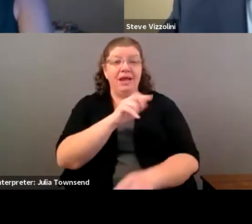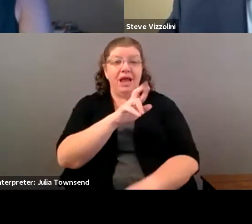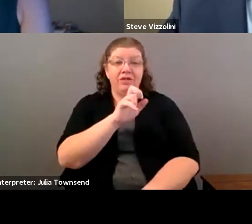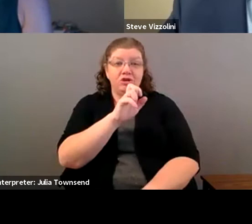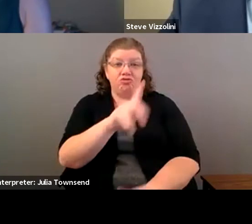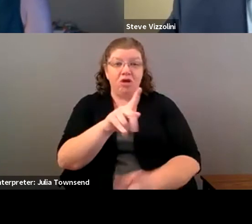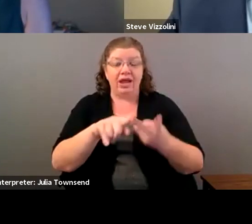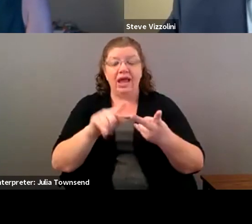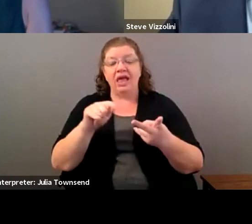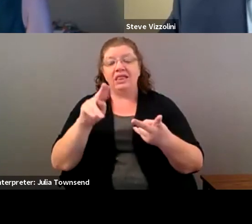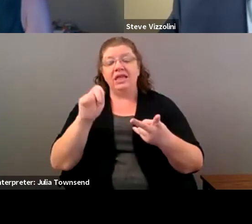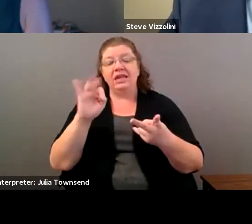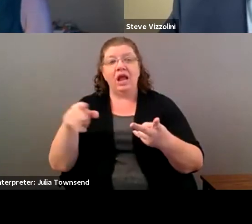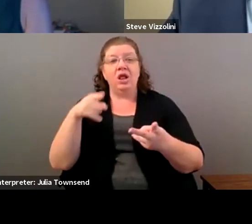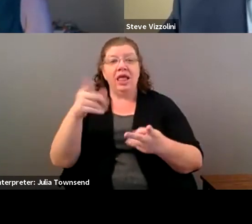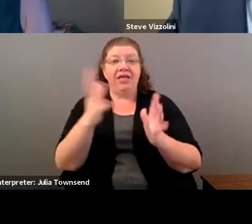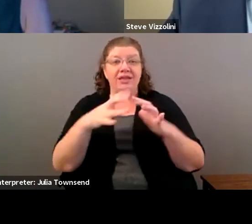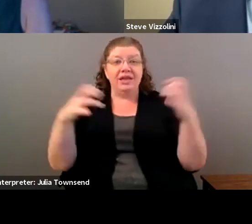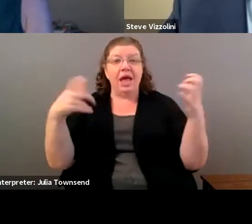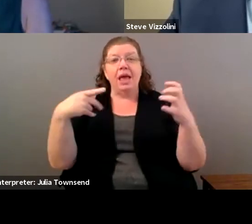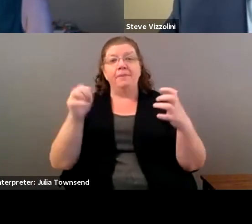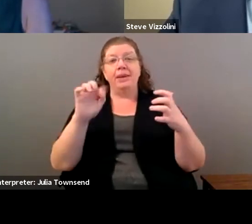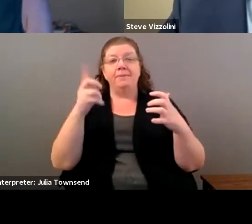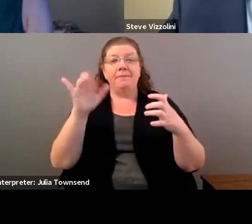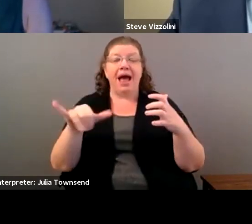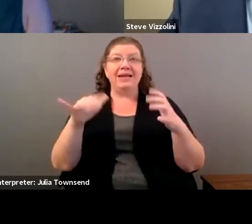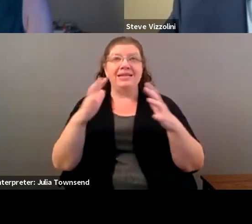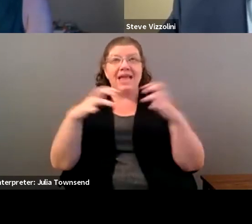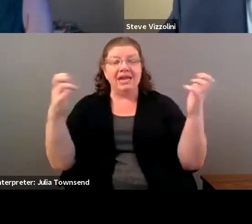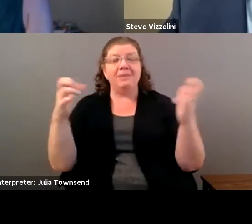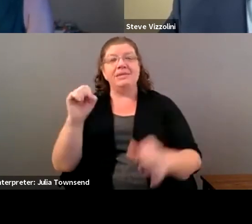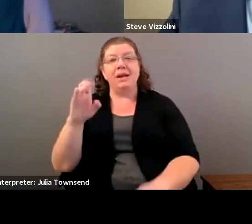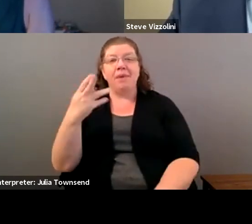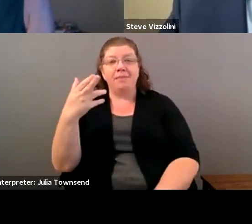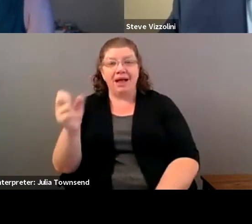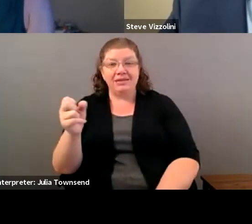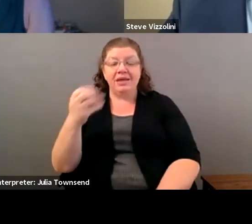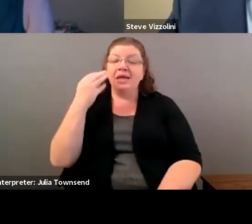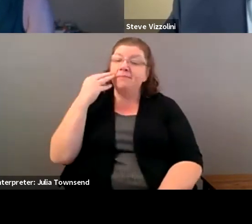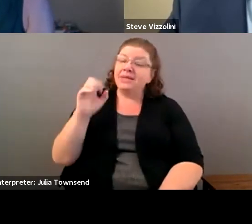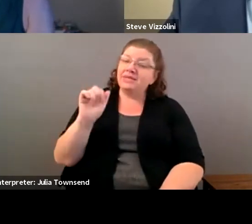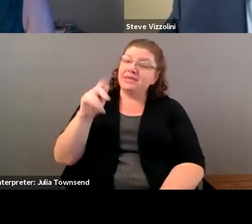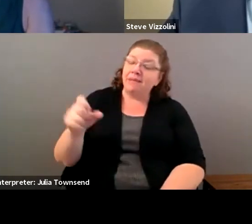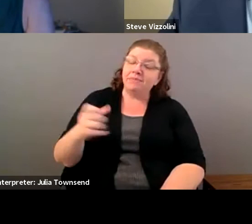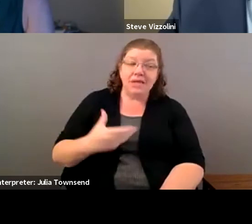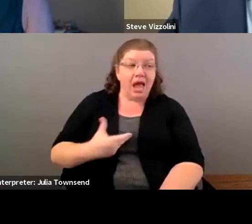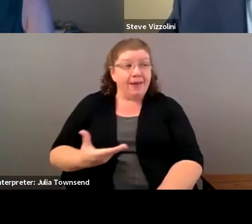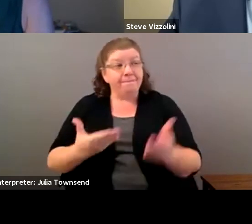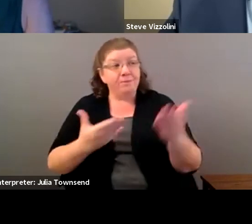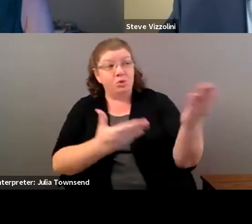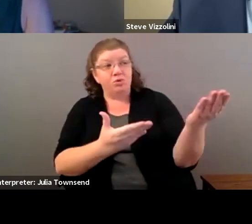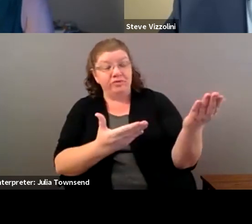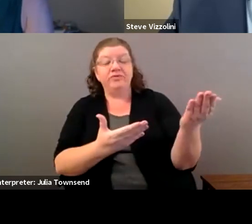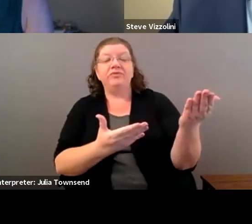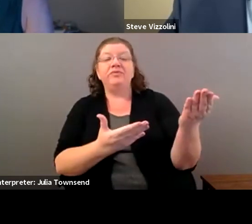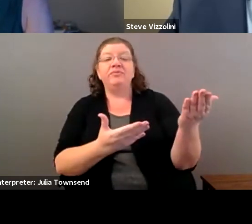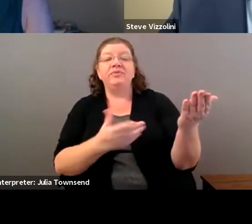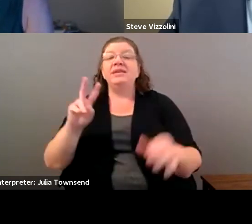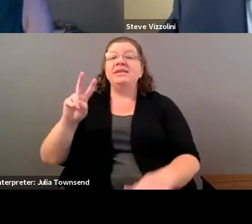tunnel at Peabody Stadium at Santa Barbara High School. Ms. Capps. So moved.